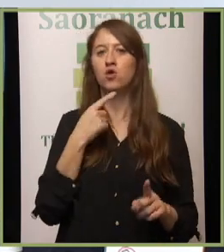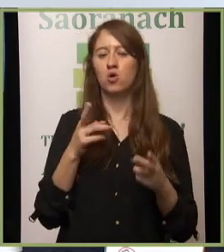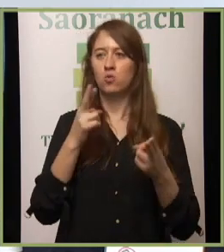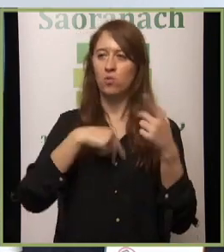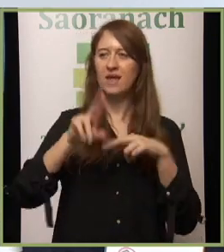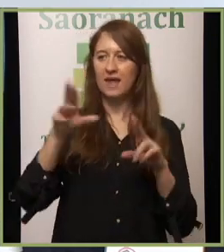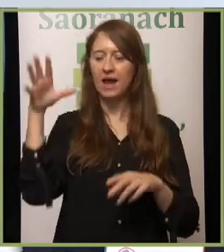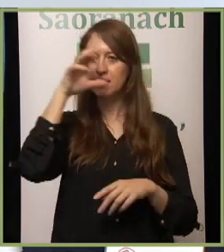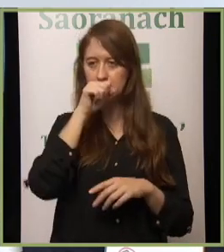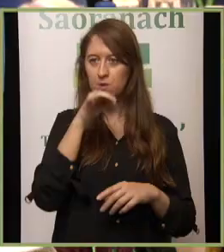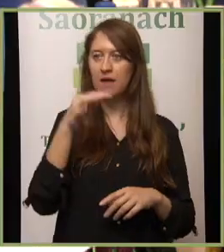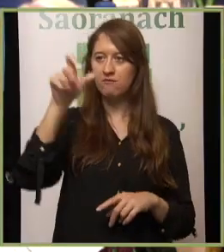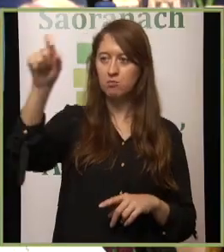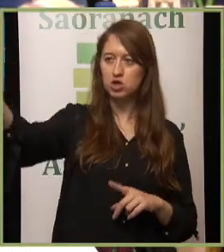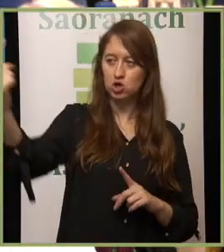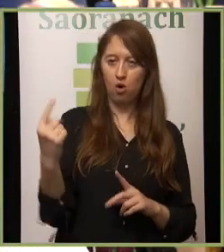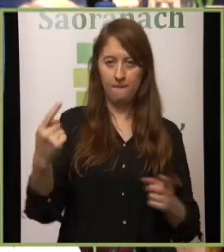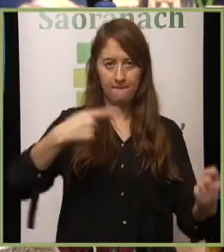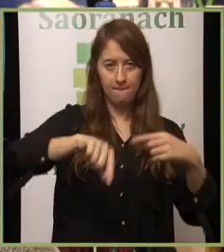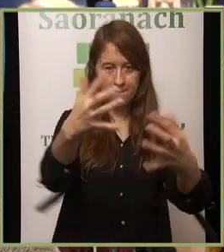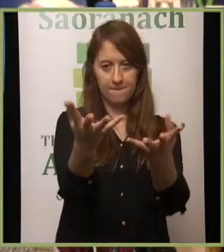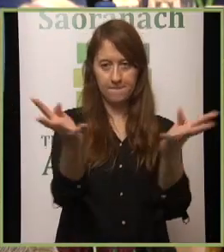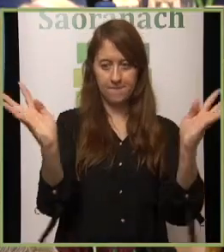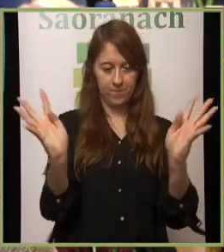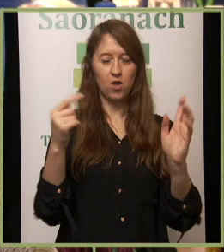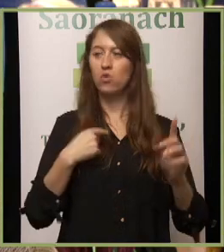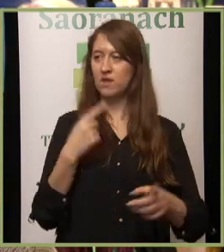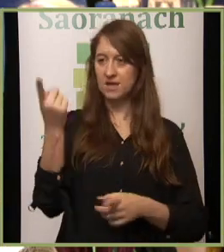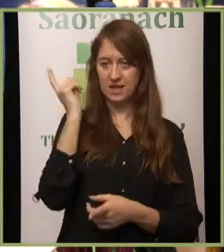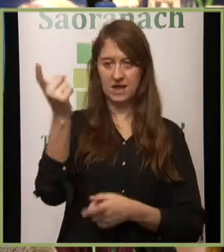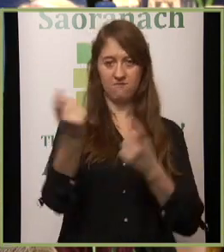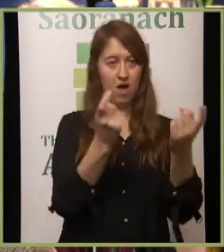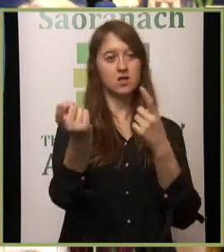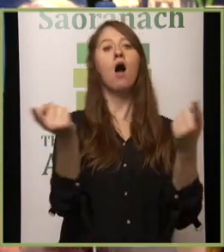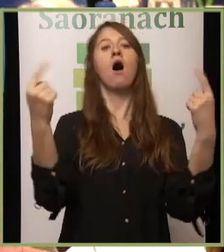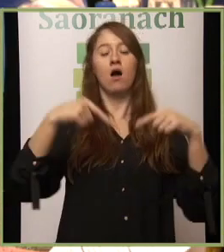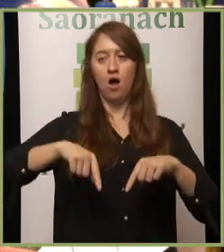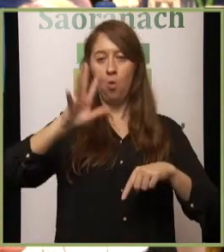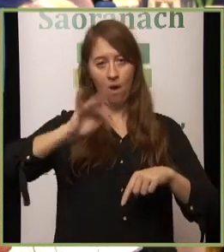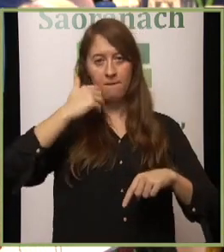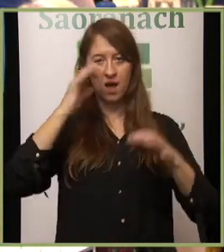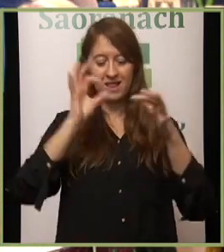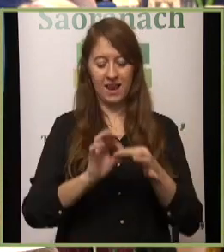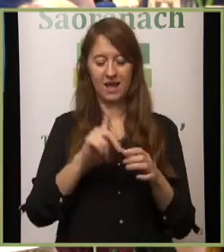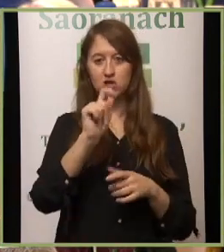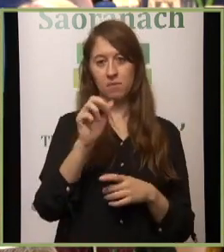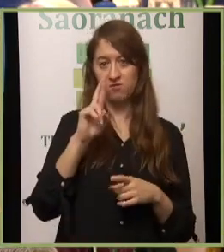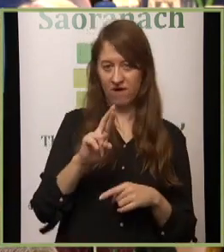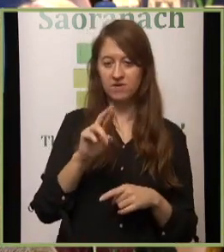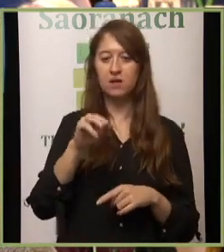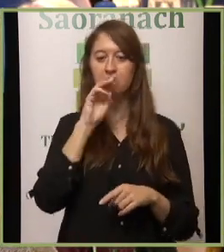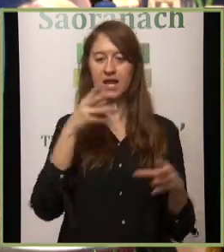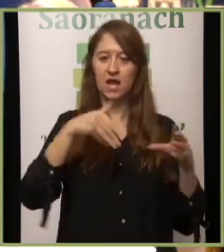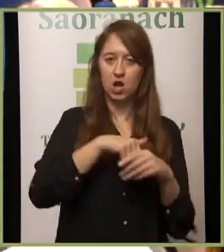us was invited on the basis that they were relevant to our terms of reference. So, I mean, in that we had